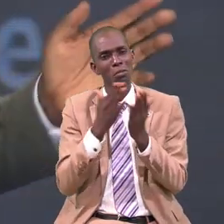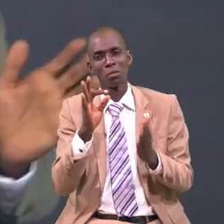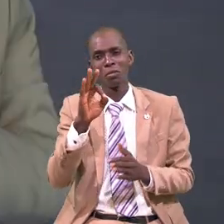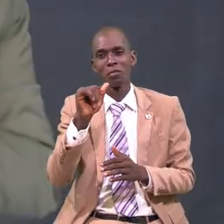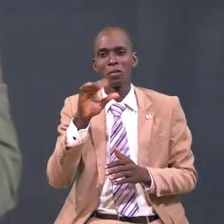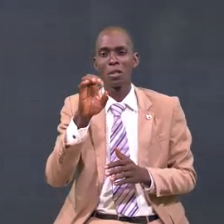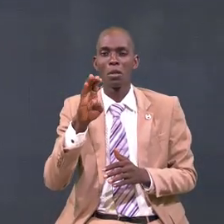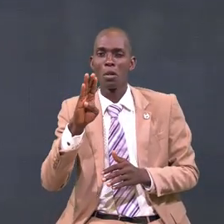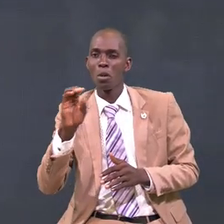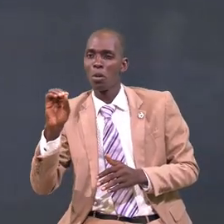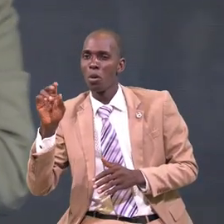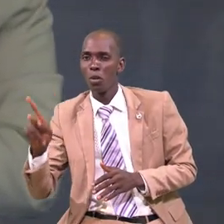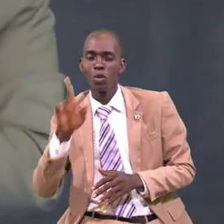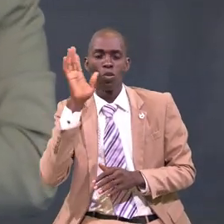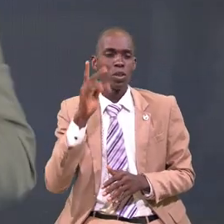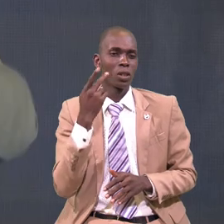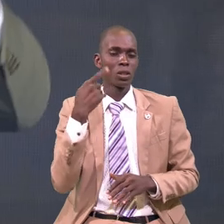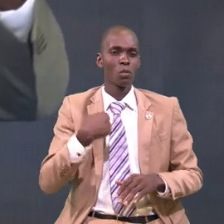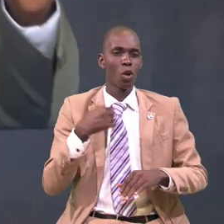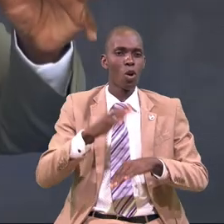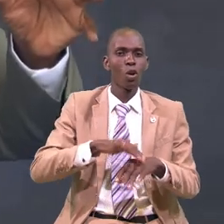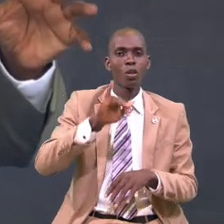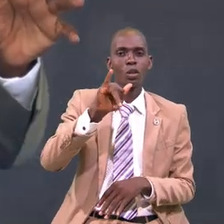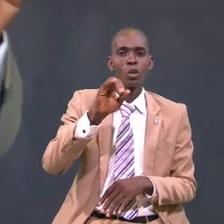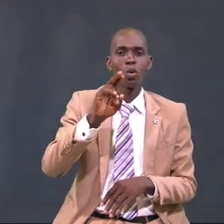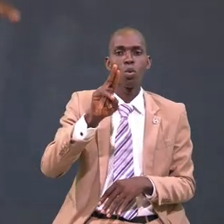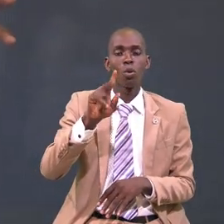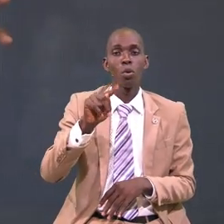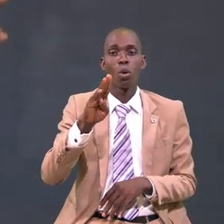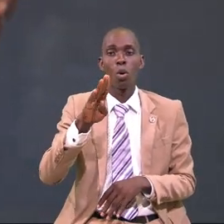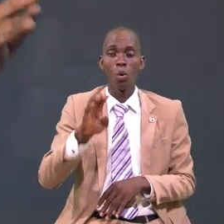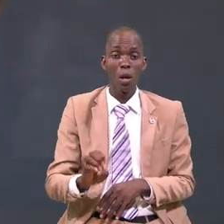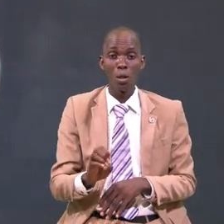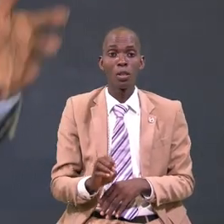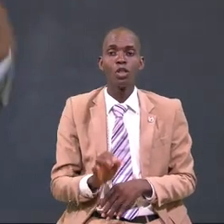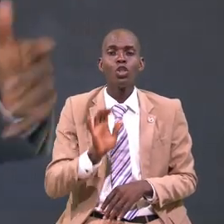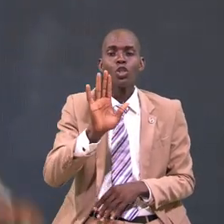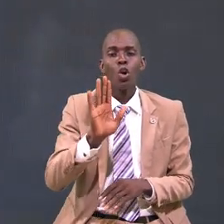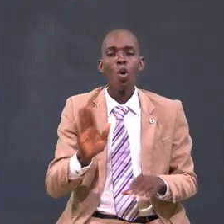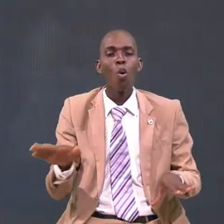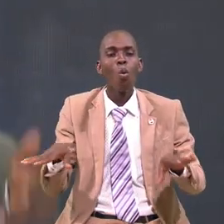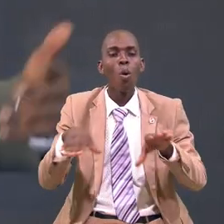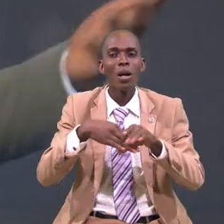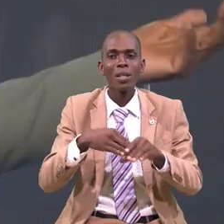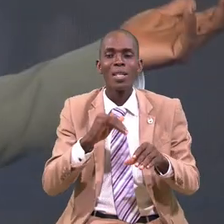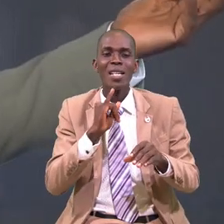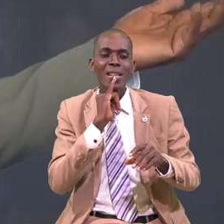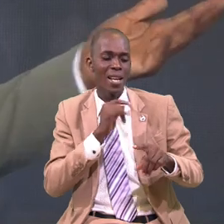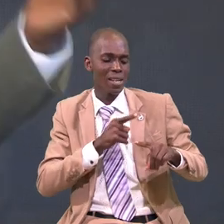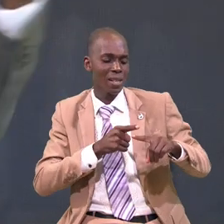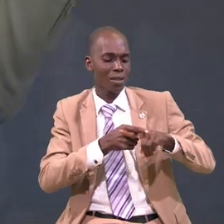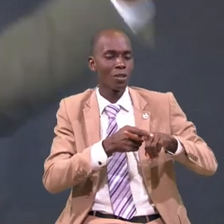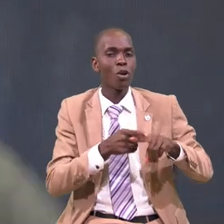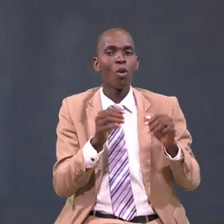you see me on the YouTube. Everywhere your wedding is competing with the transmission of